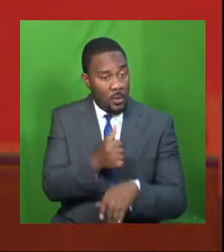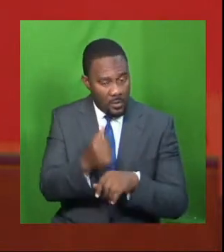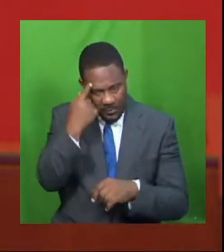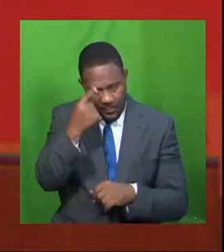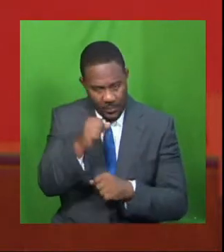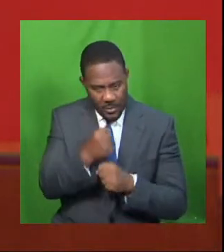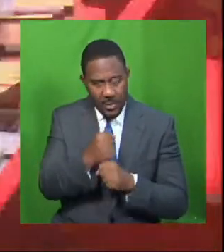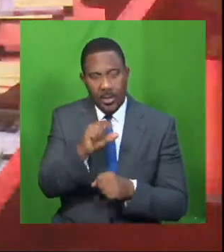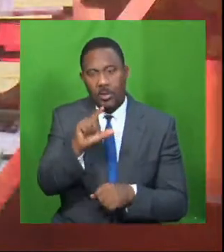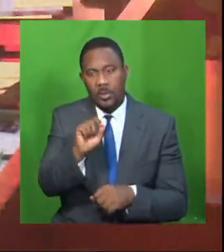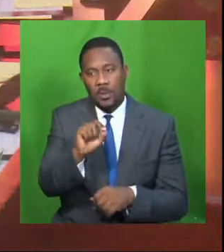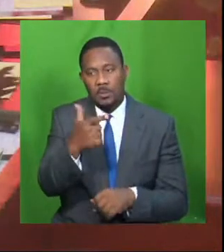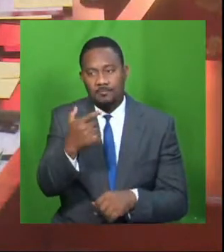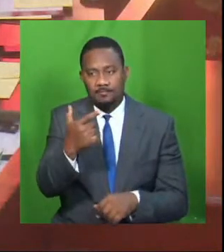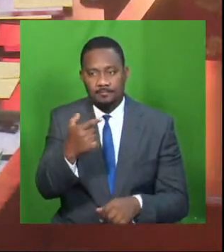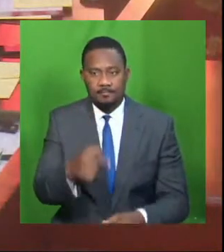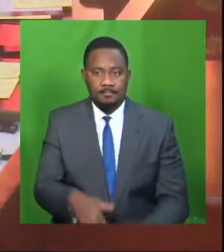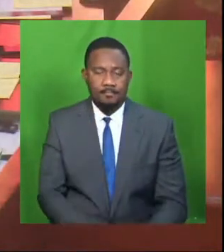Withdrawing.